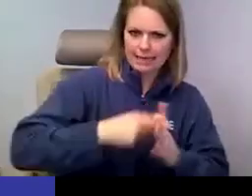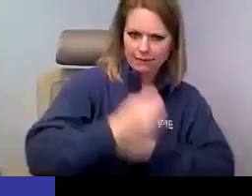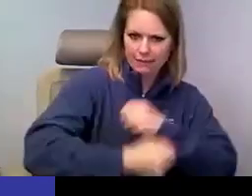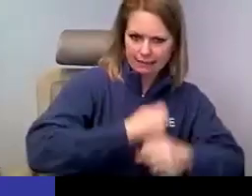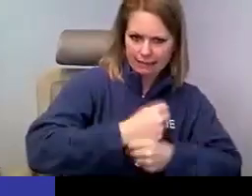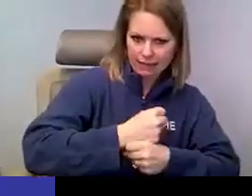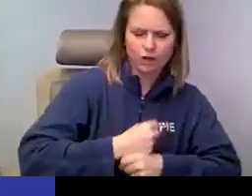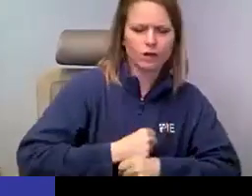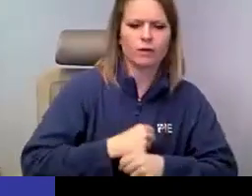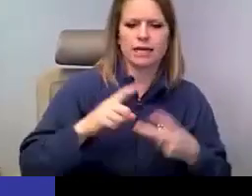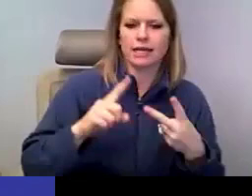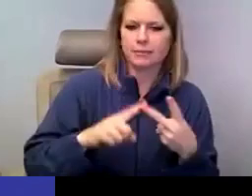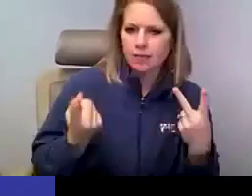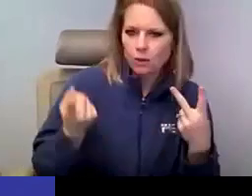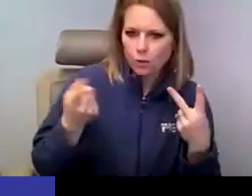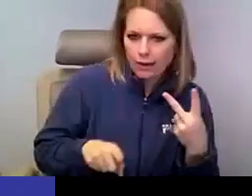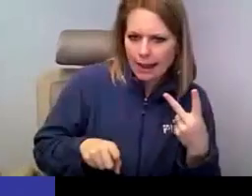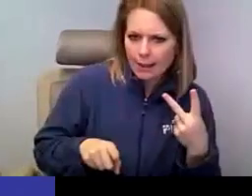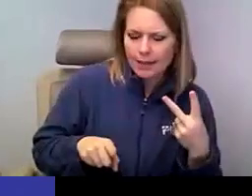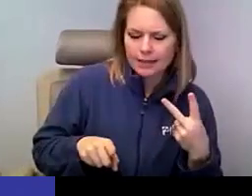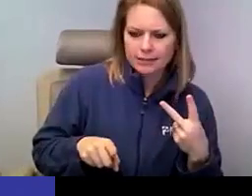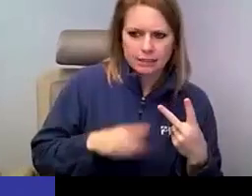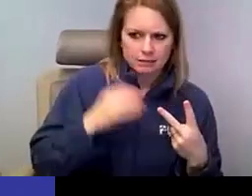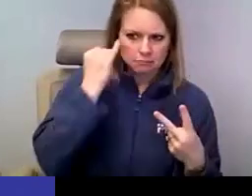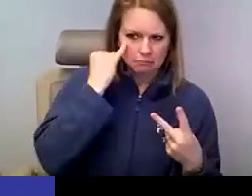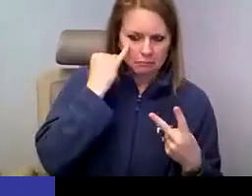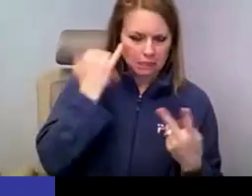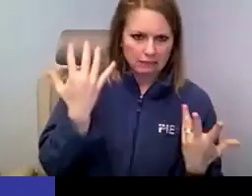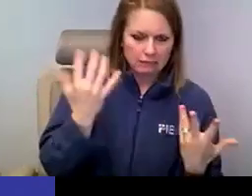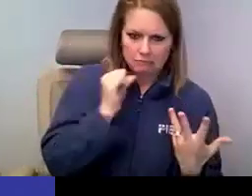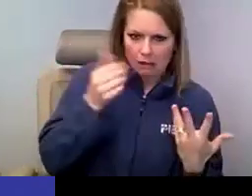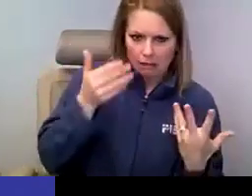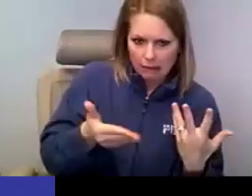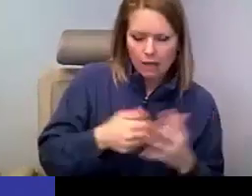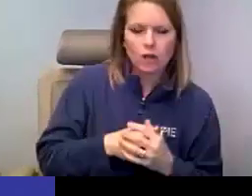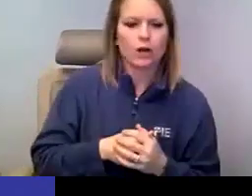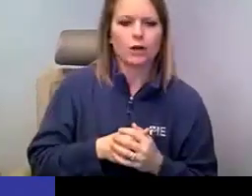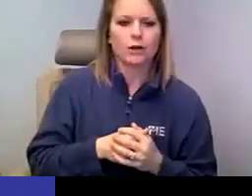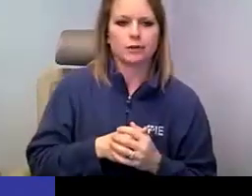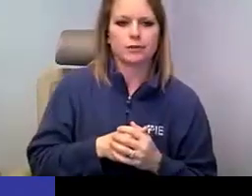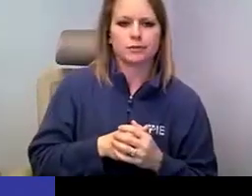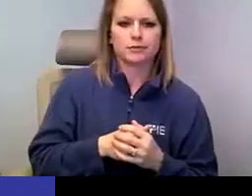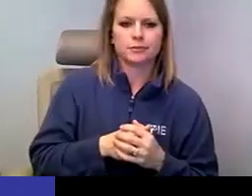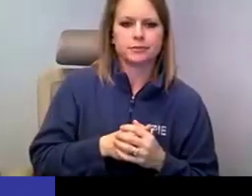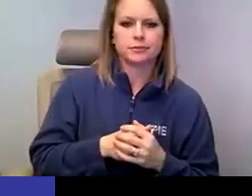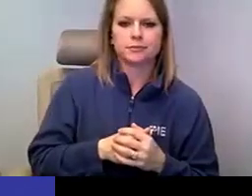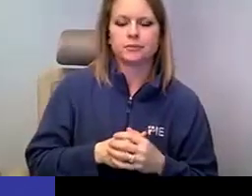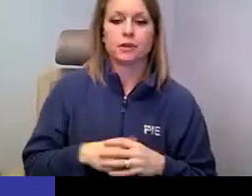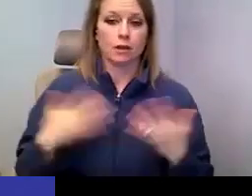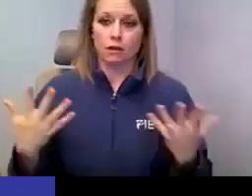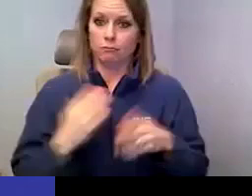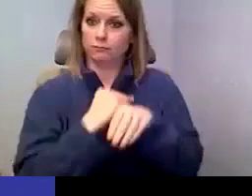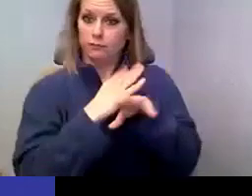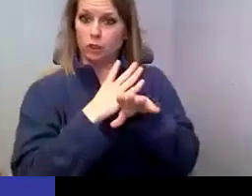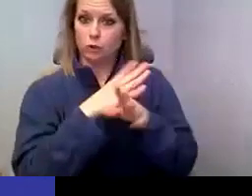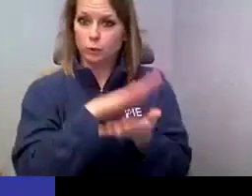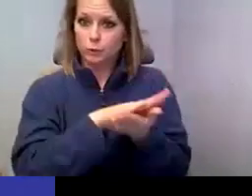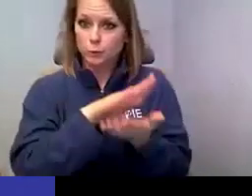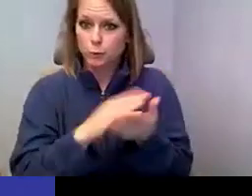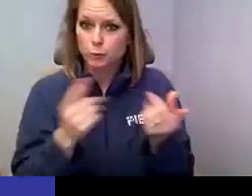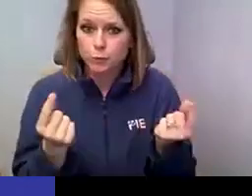aren't returned from the home or the community source? What about virtual schools if